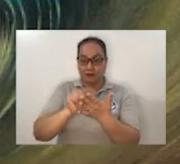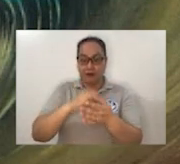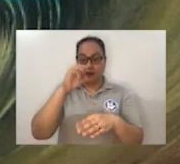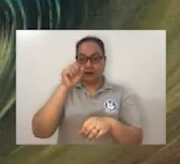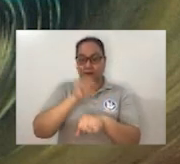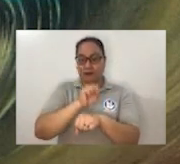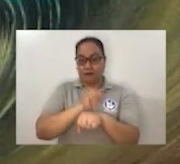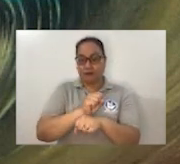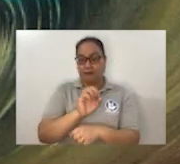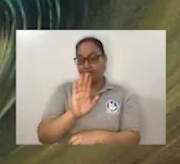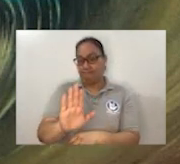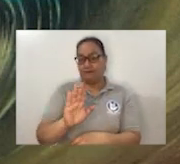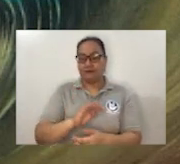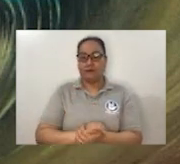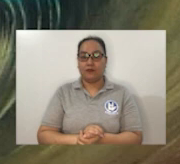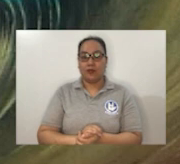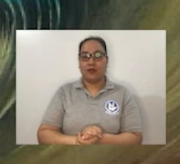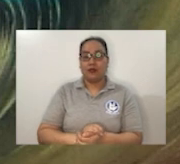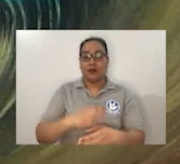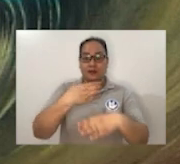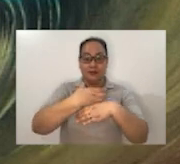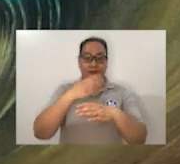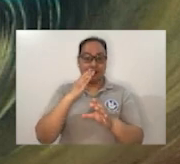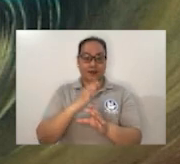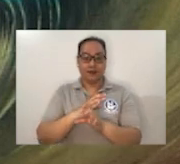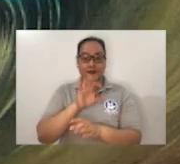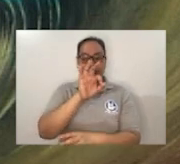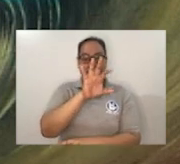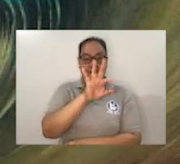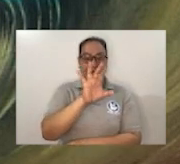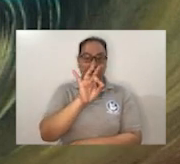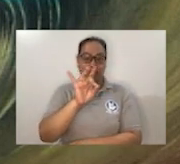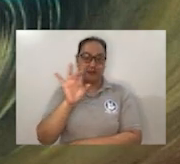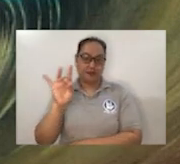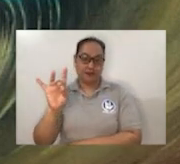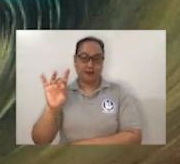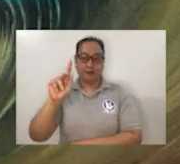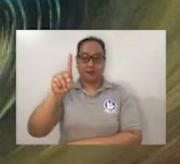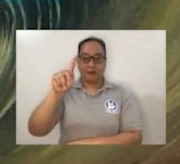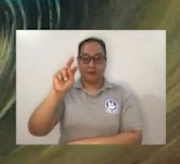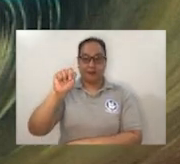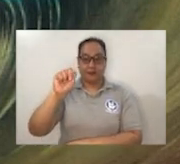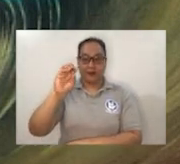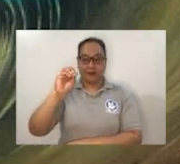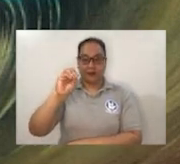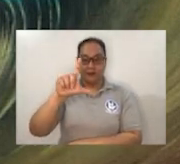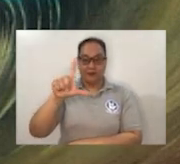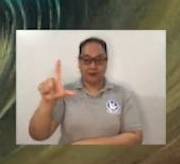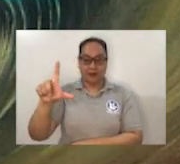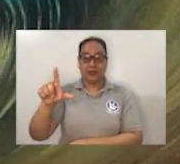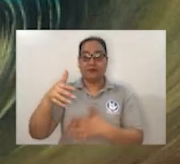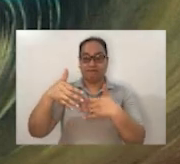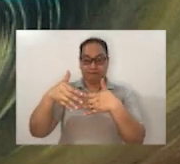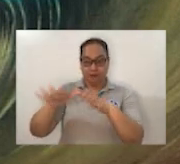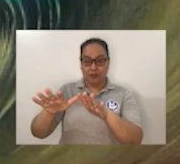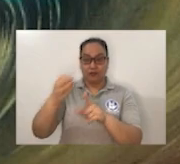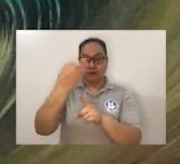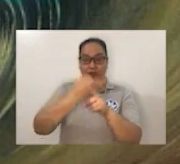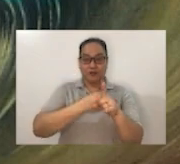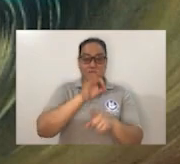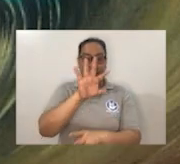Adobe Photoshop was created in 1988 by John Nall and Thomas Nall. Initially released